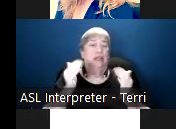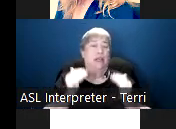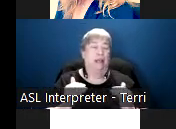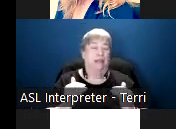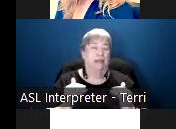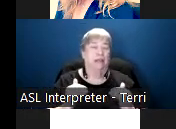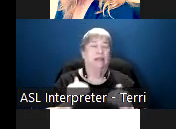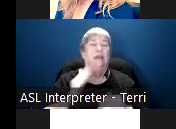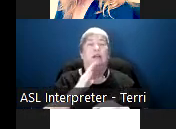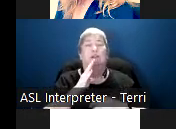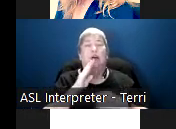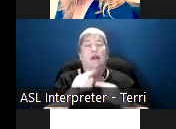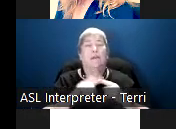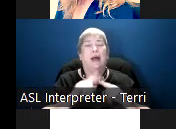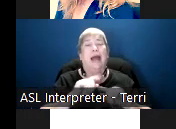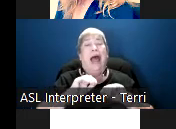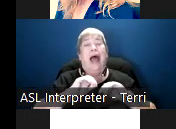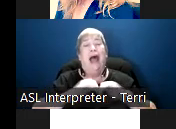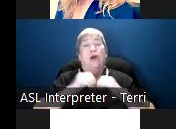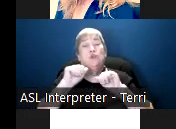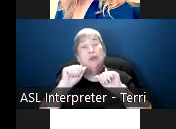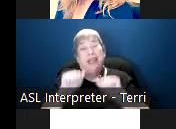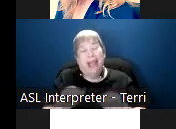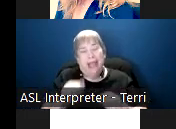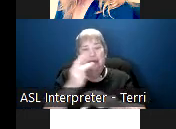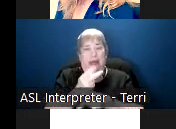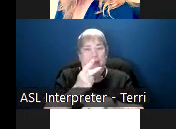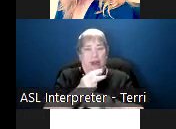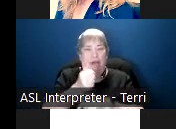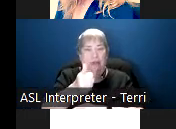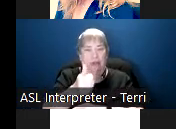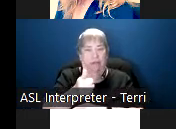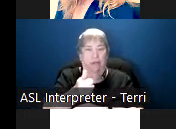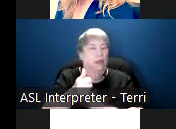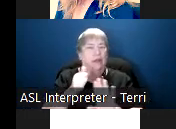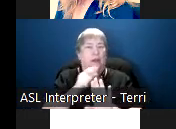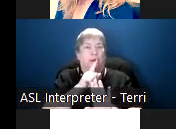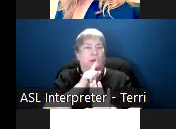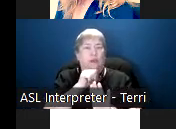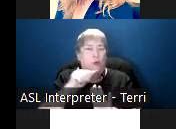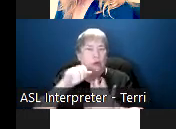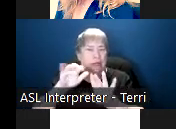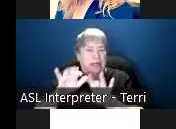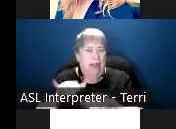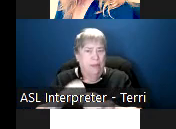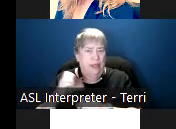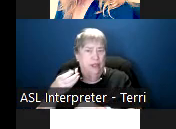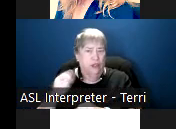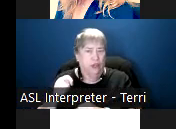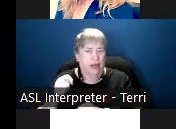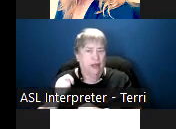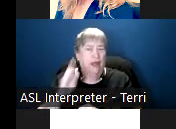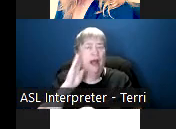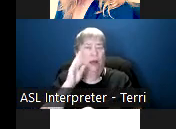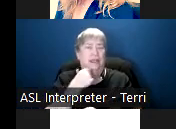going to talk about different self-care and self-soothing techniques. So don't put them in the chat yet. We will tell you